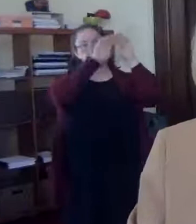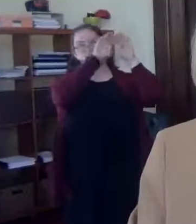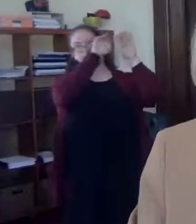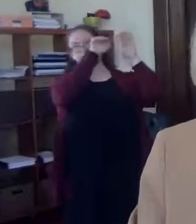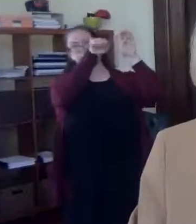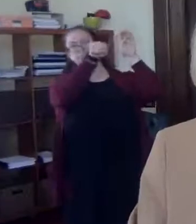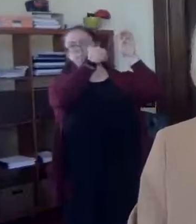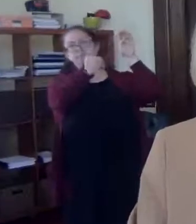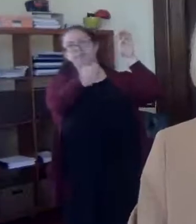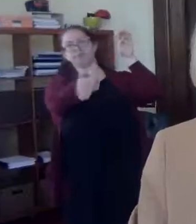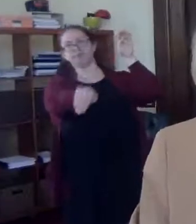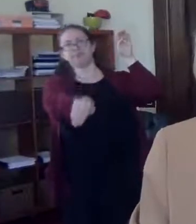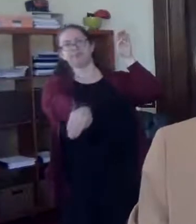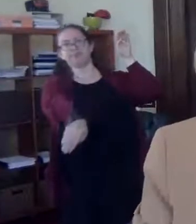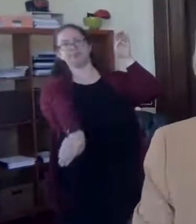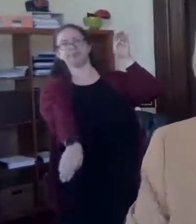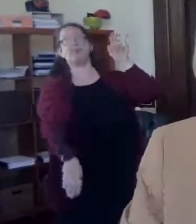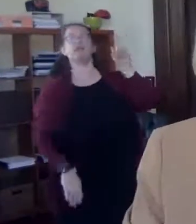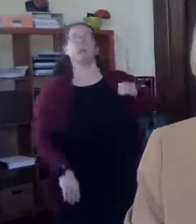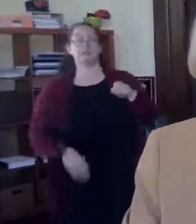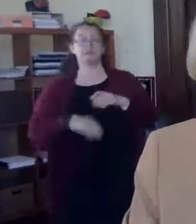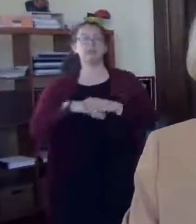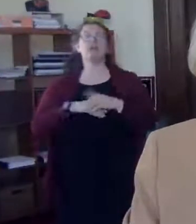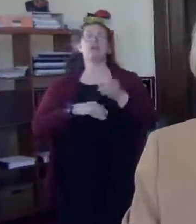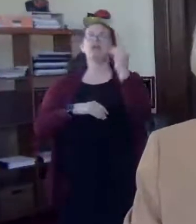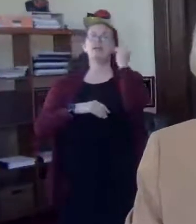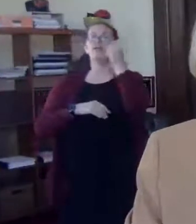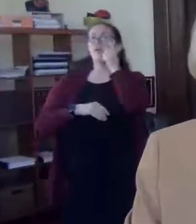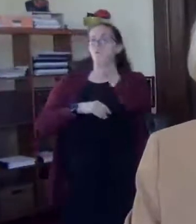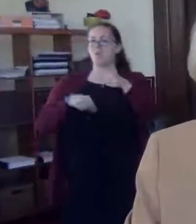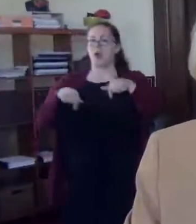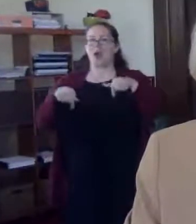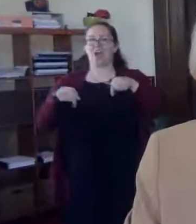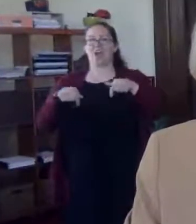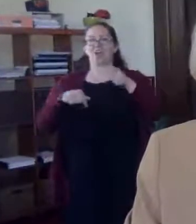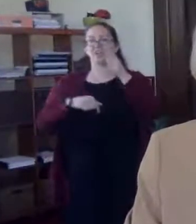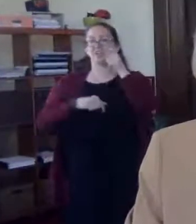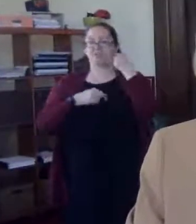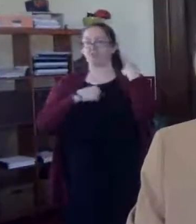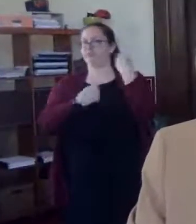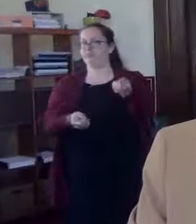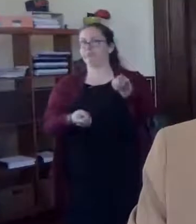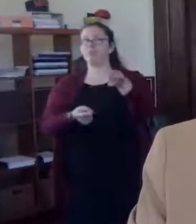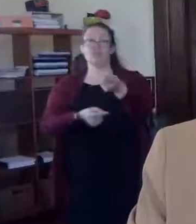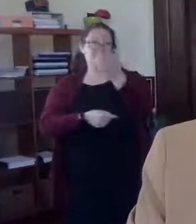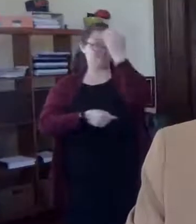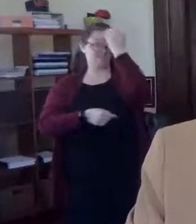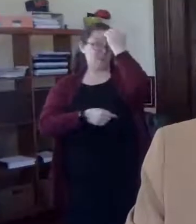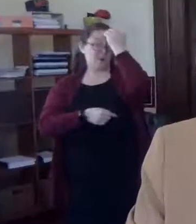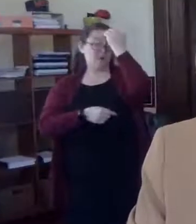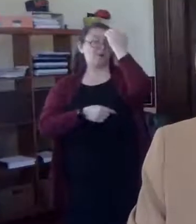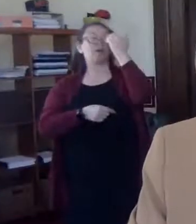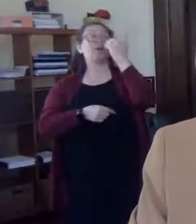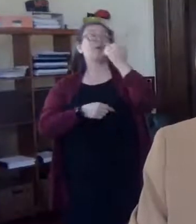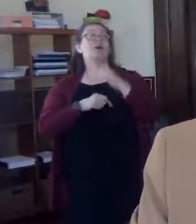you've been watching this little podcast or this little broadcast all along, you know that we